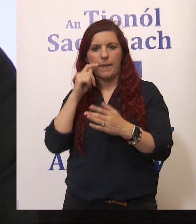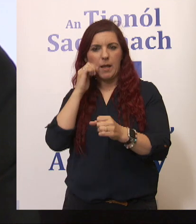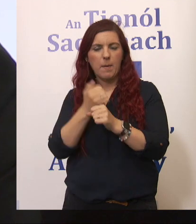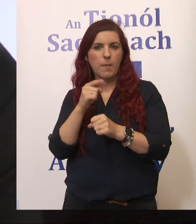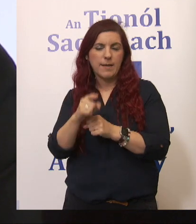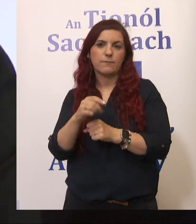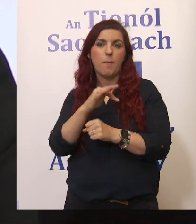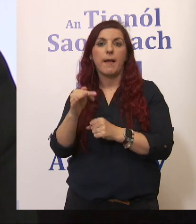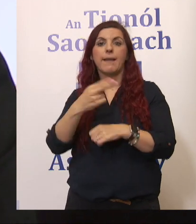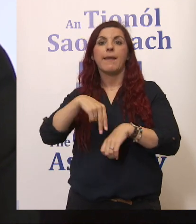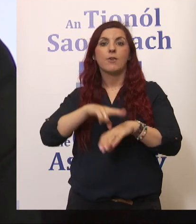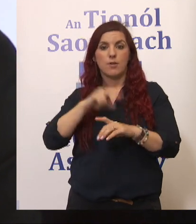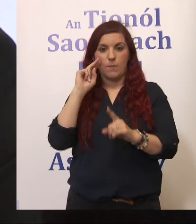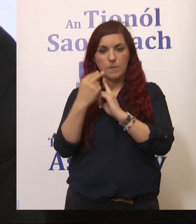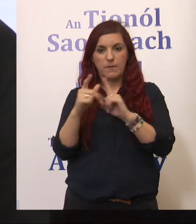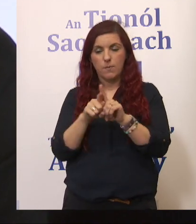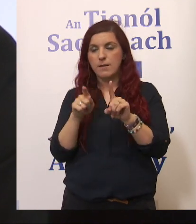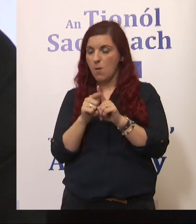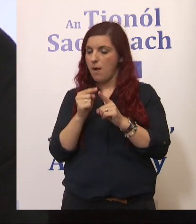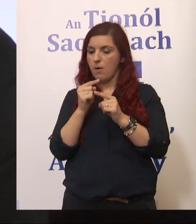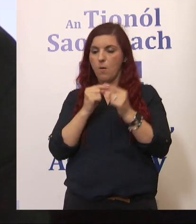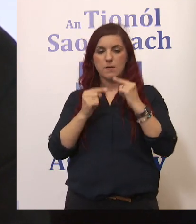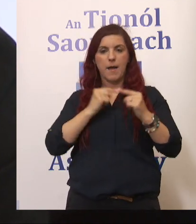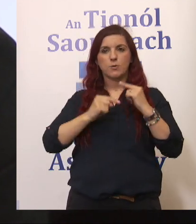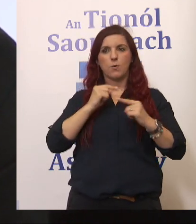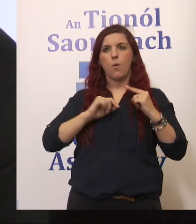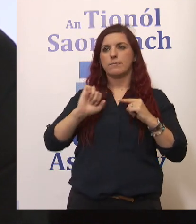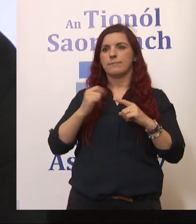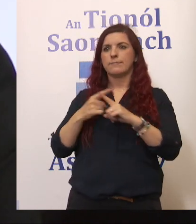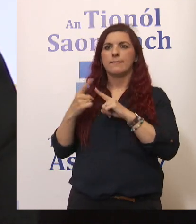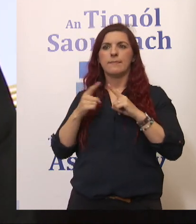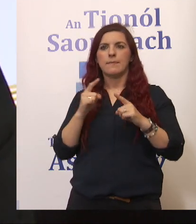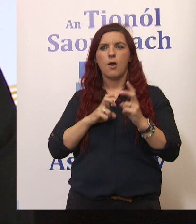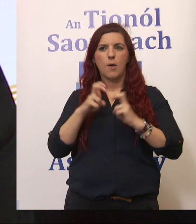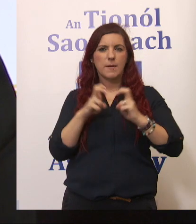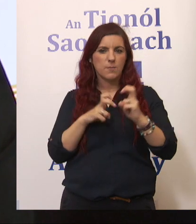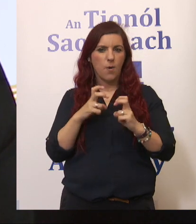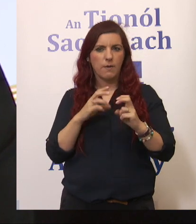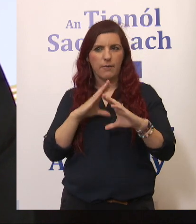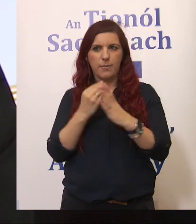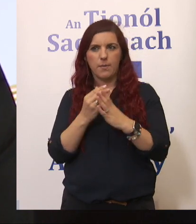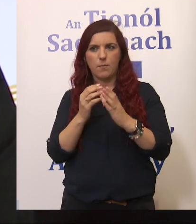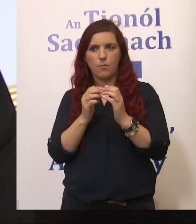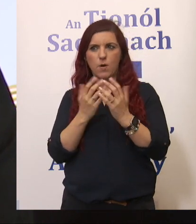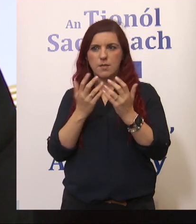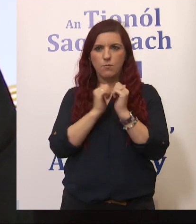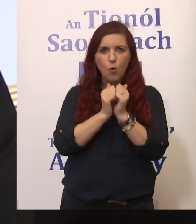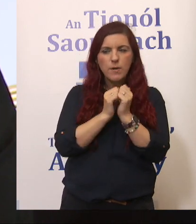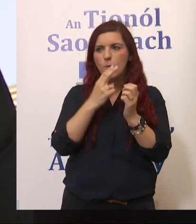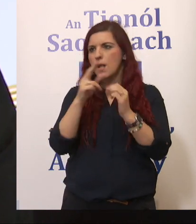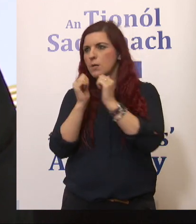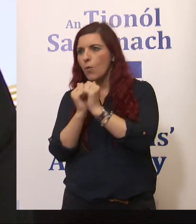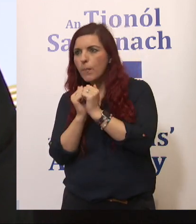level. So I suppose it goes back to those sort of standard arguments, you know, what are sort of certain things maybe are appropriate for a more national approach, other things